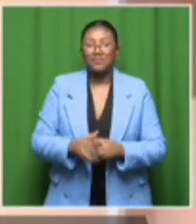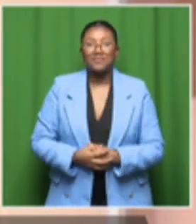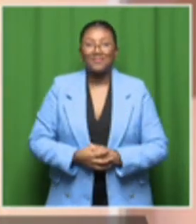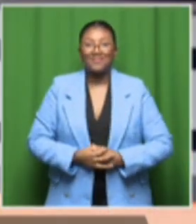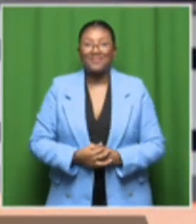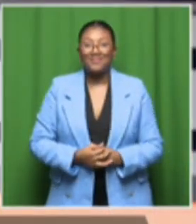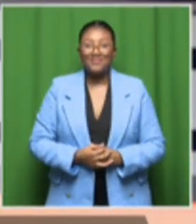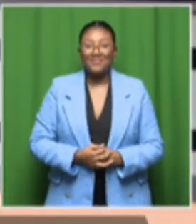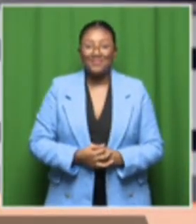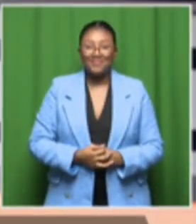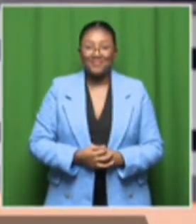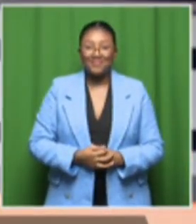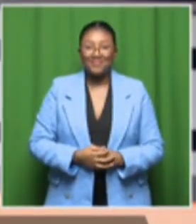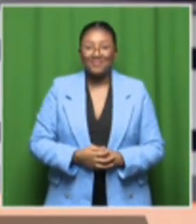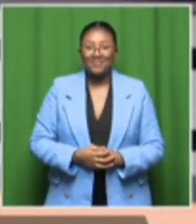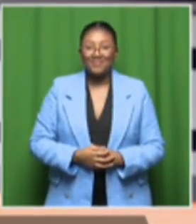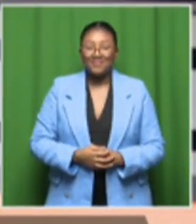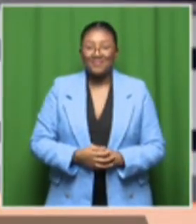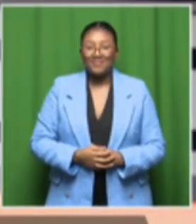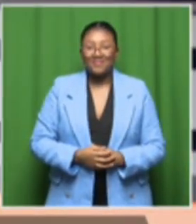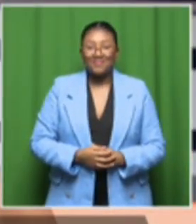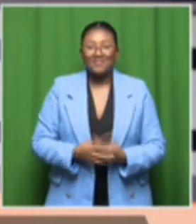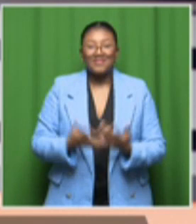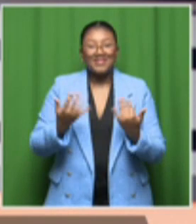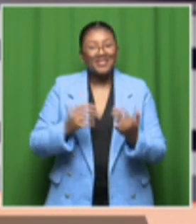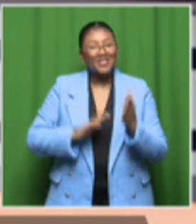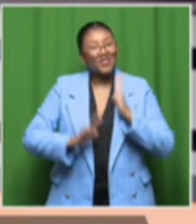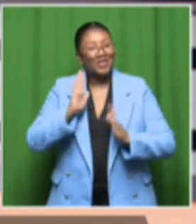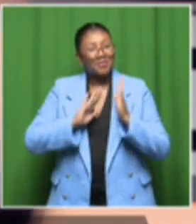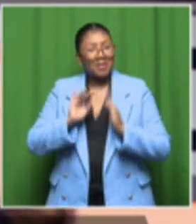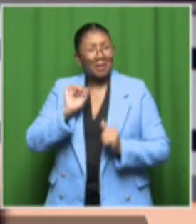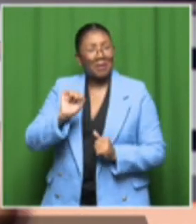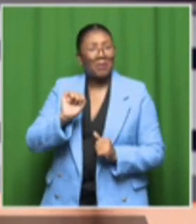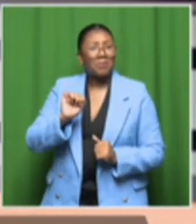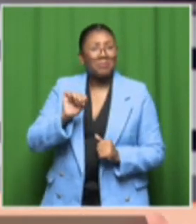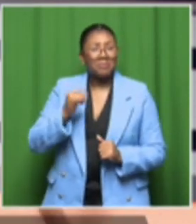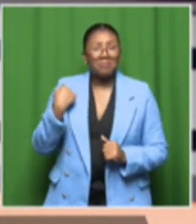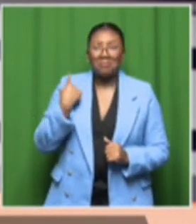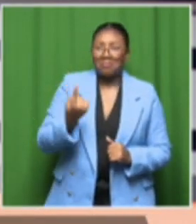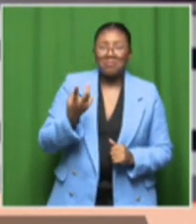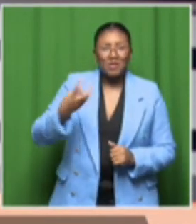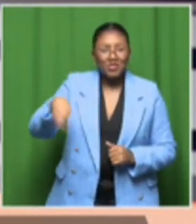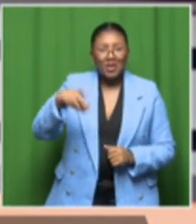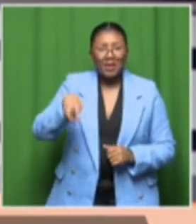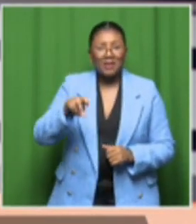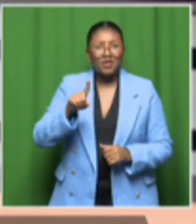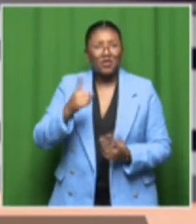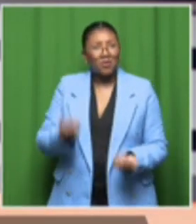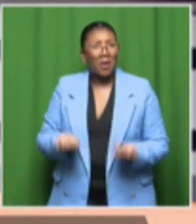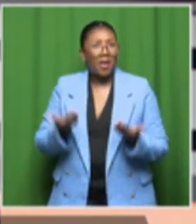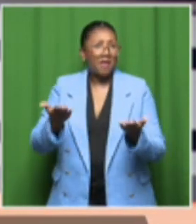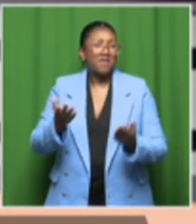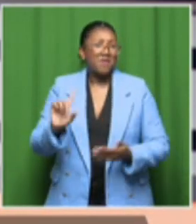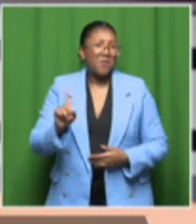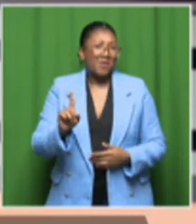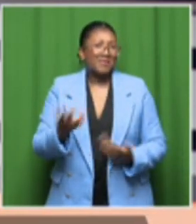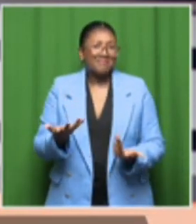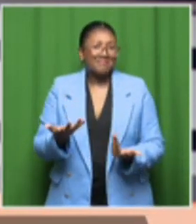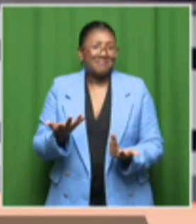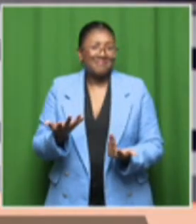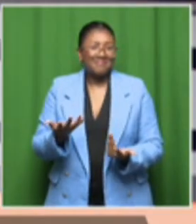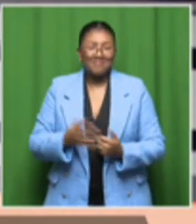Okay, cool. So Yamukela, let me bring you into the conversation. Tell us about your journey and perhaps what you're going to be offering through this experience.